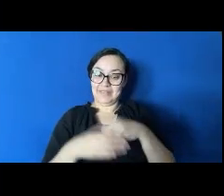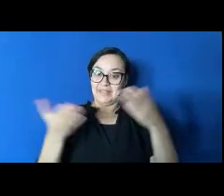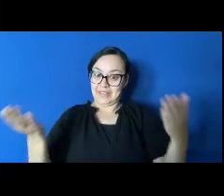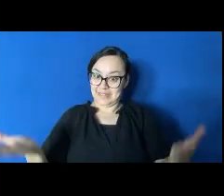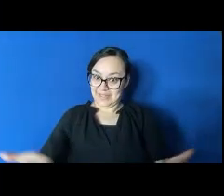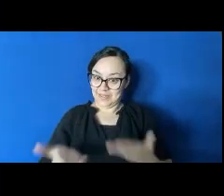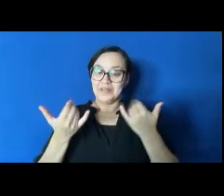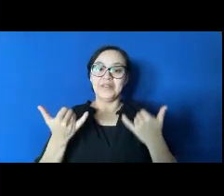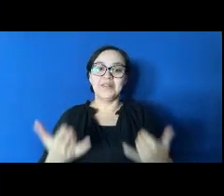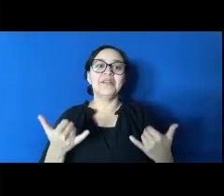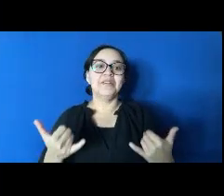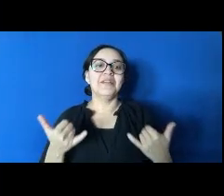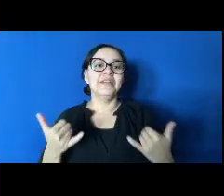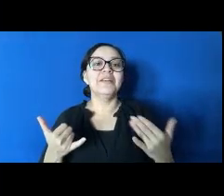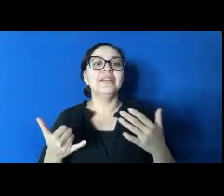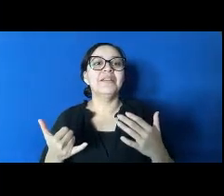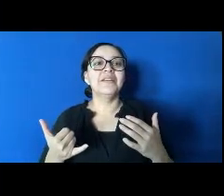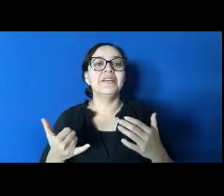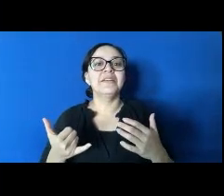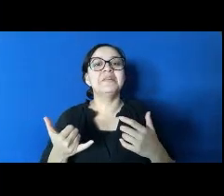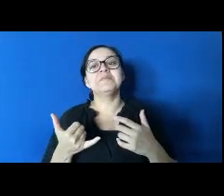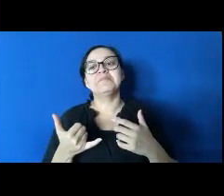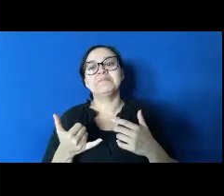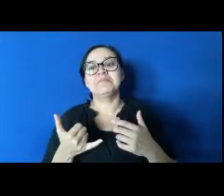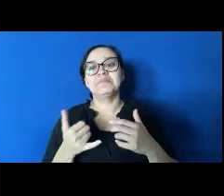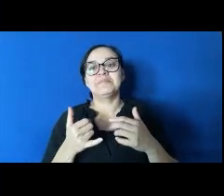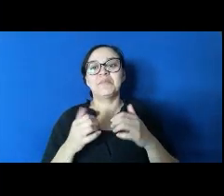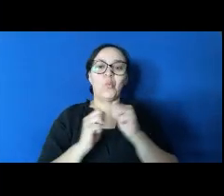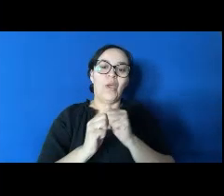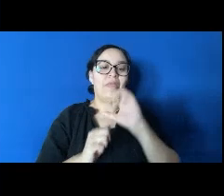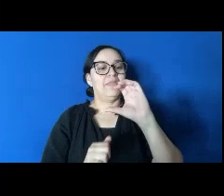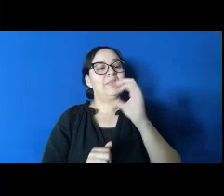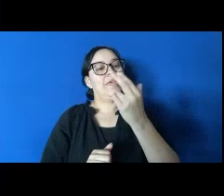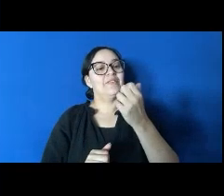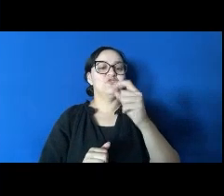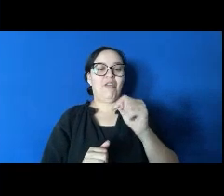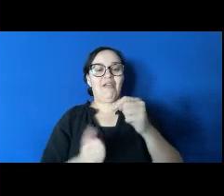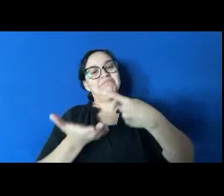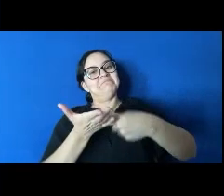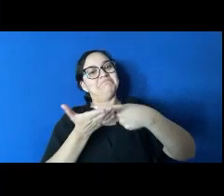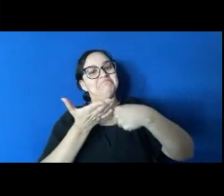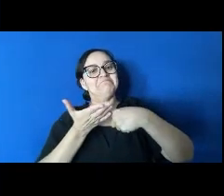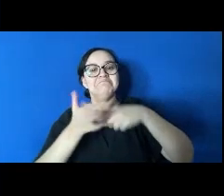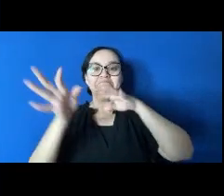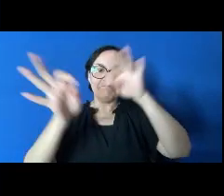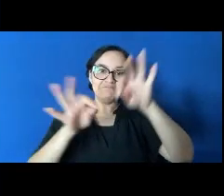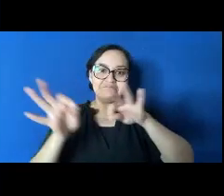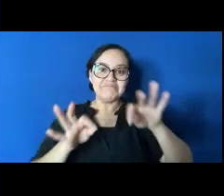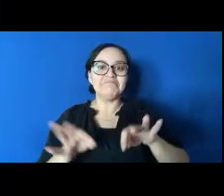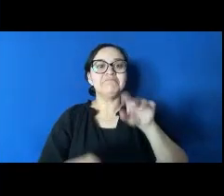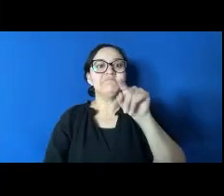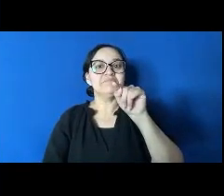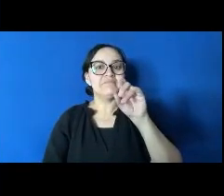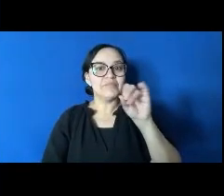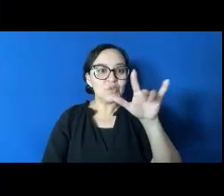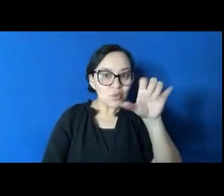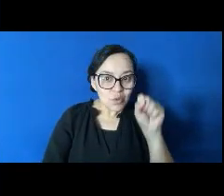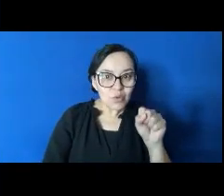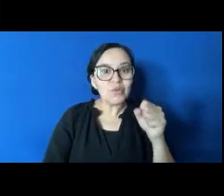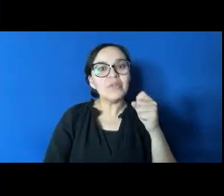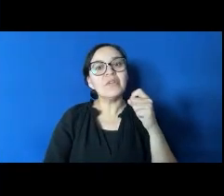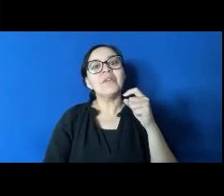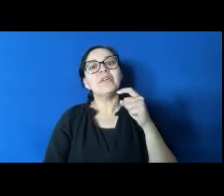serie de charlas para presentar with these chats in order to herramientas present del Climate Hub y tools de